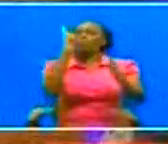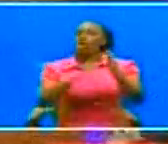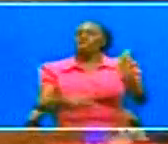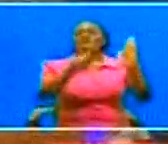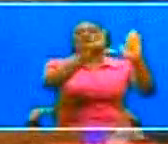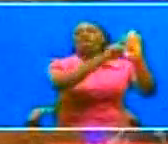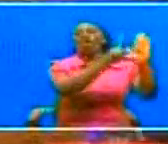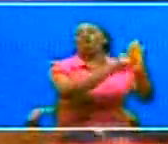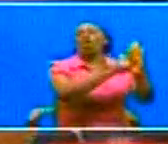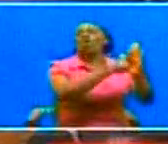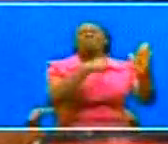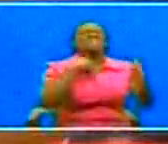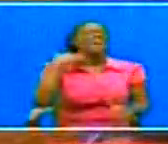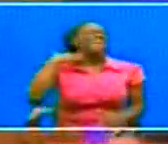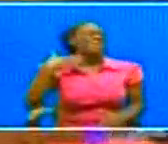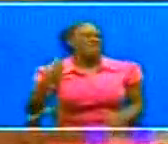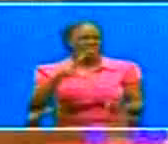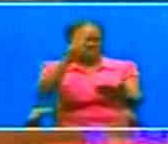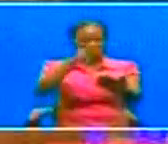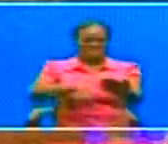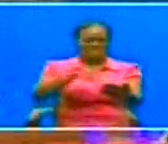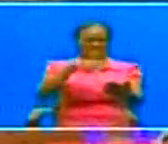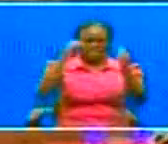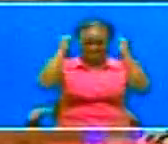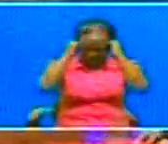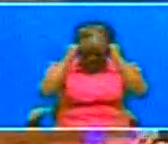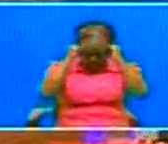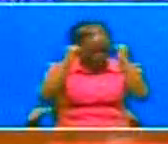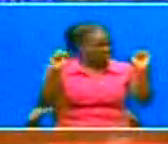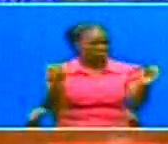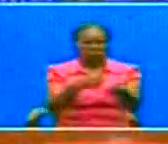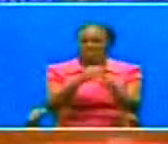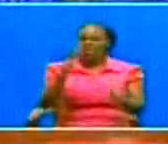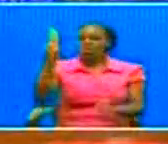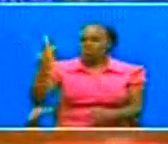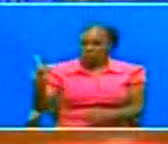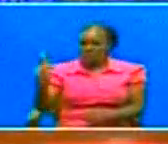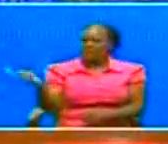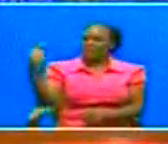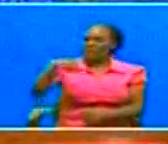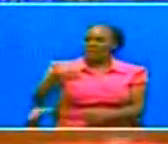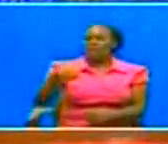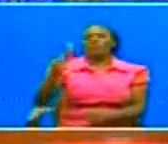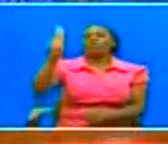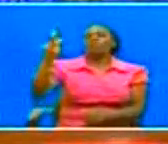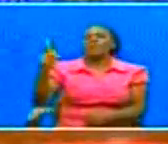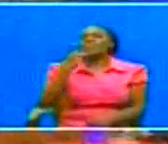reading. It's like not going to happen. So was it the UK they came to, or was it America? The UK.